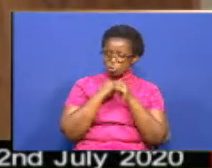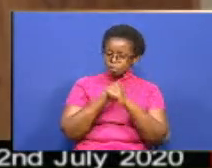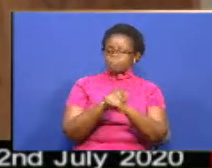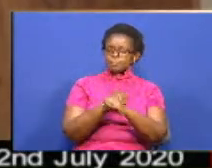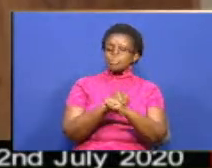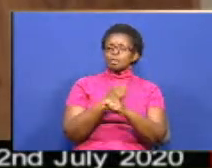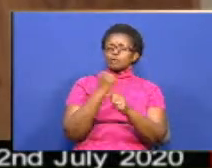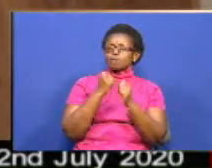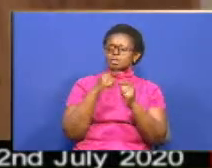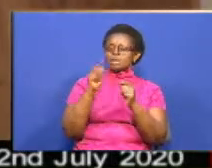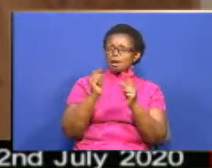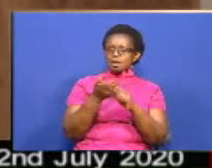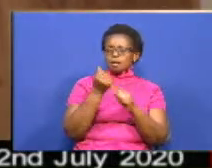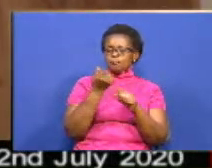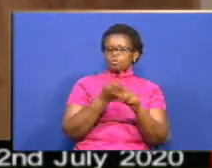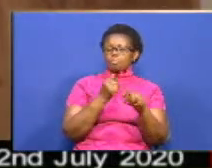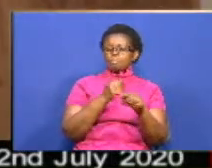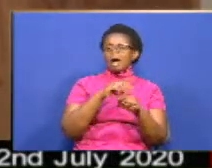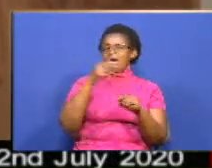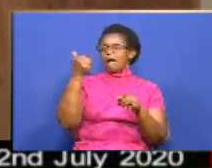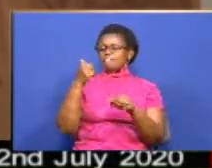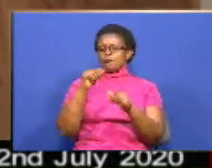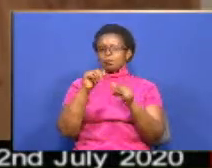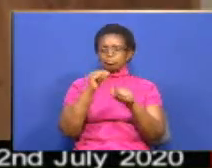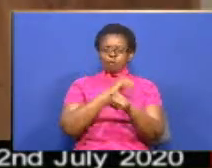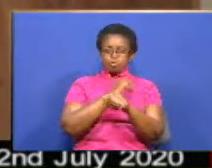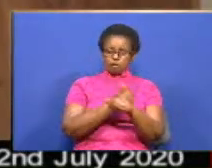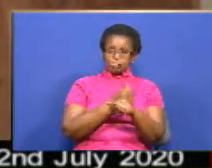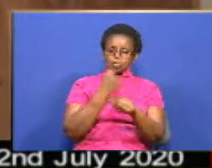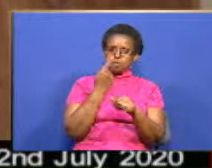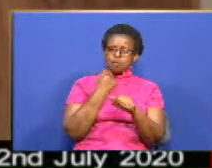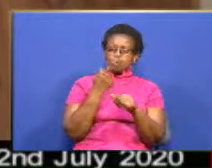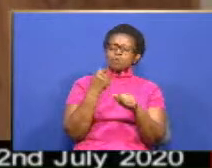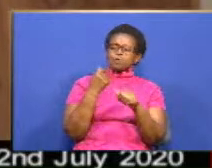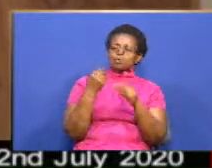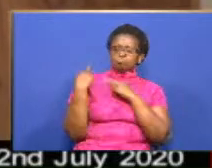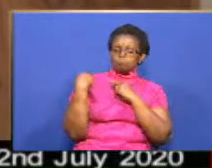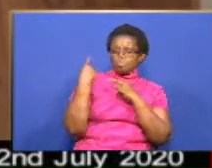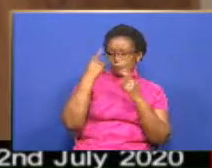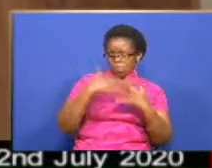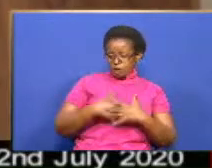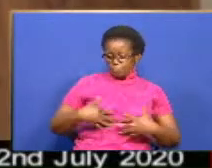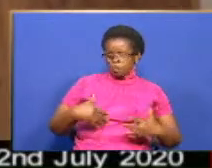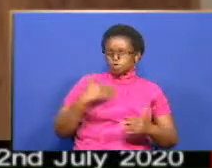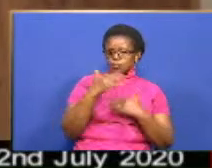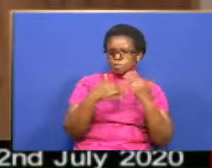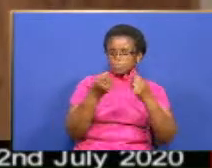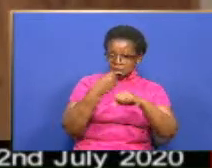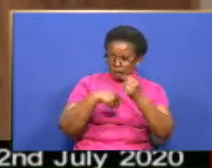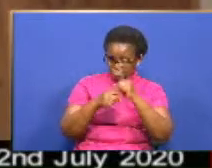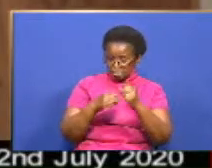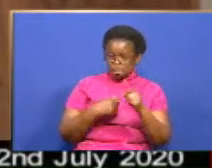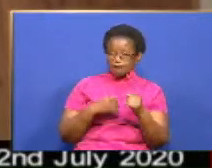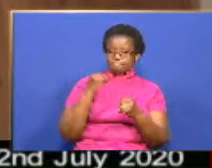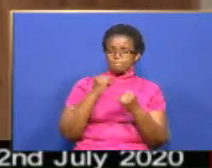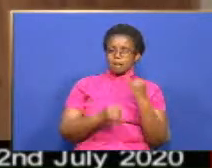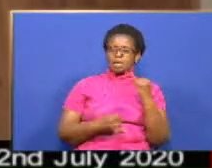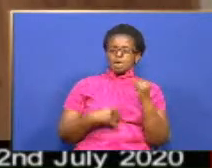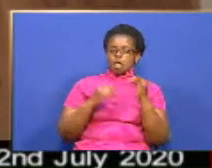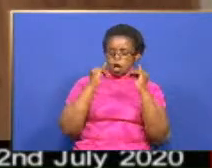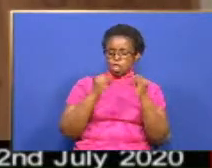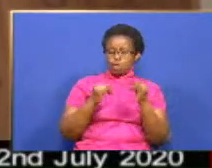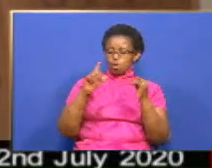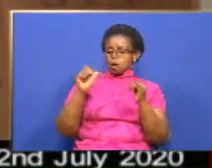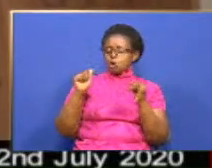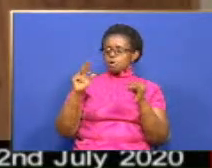authorities who undertake refuge processing activities. And finally, Madam Speaker, a new clause